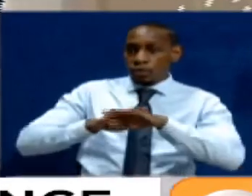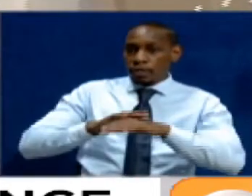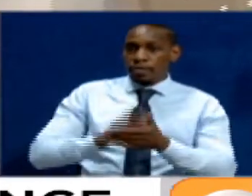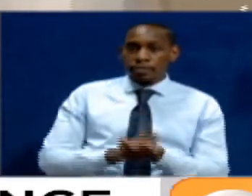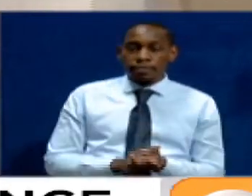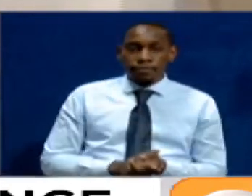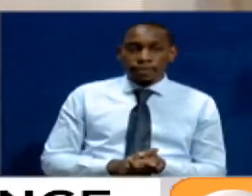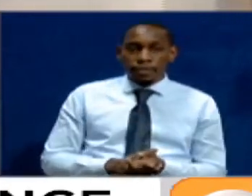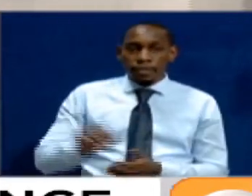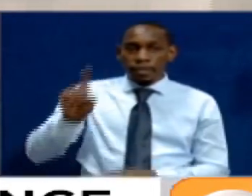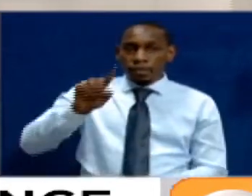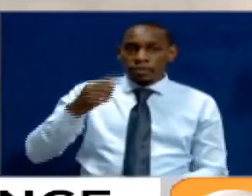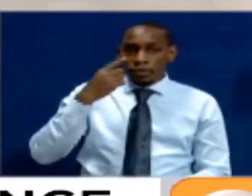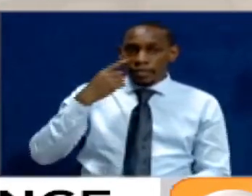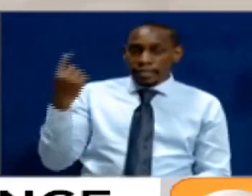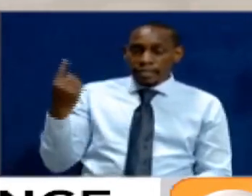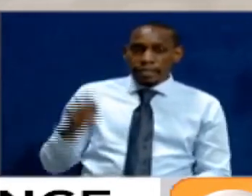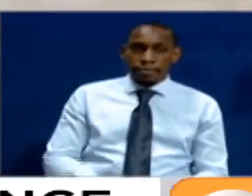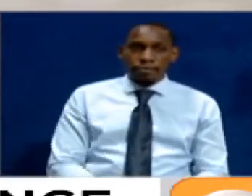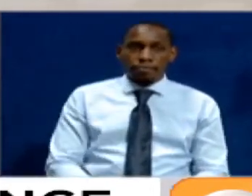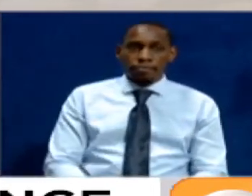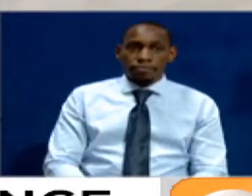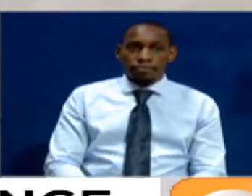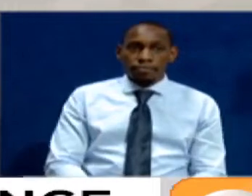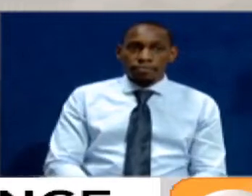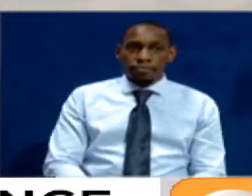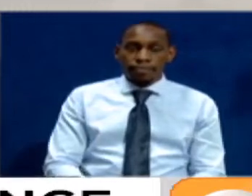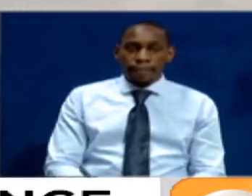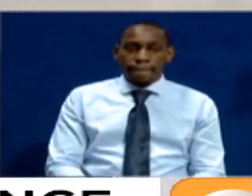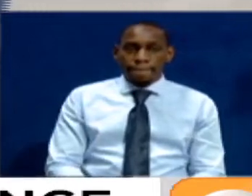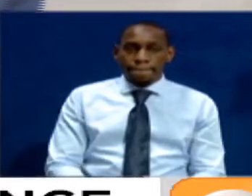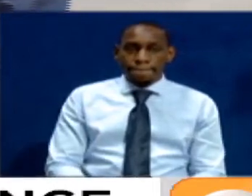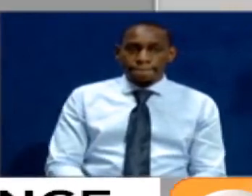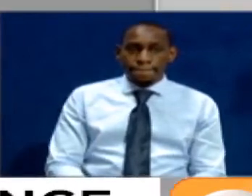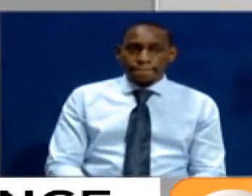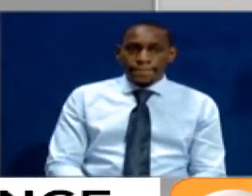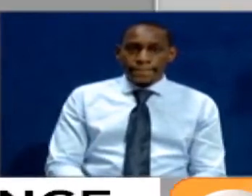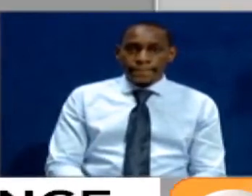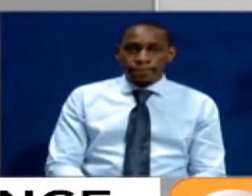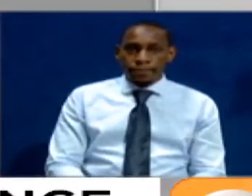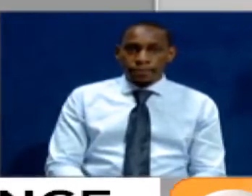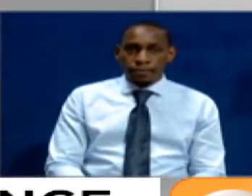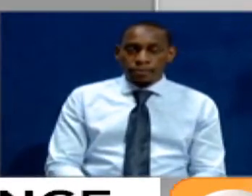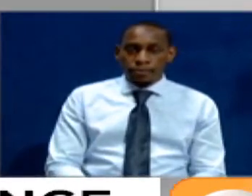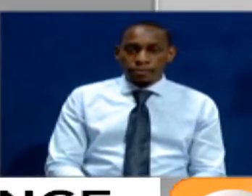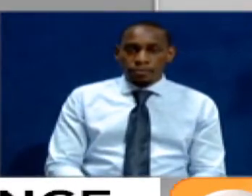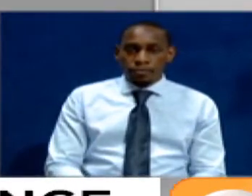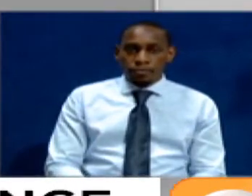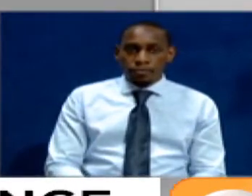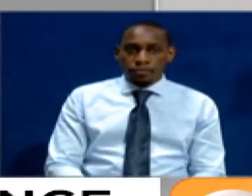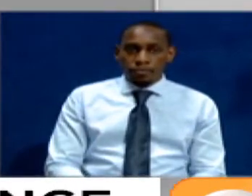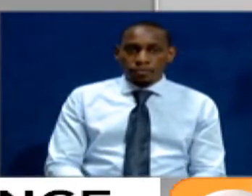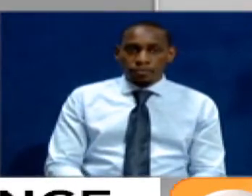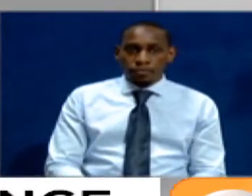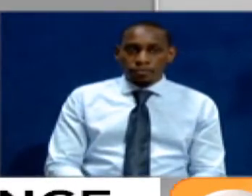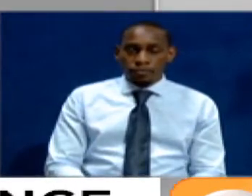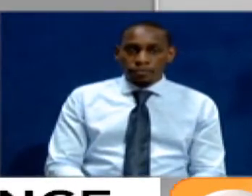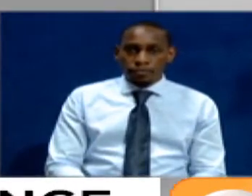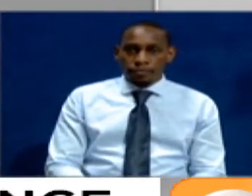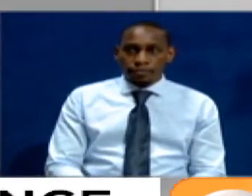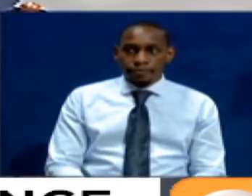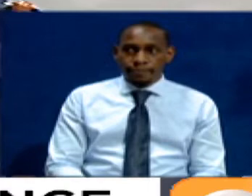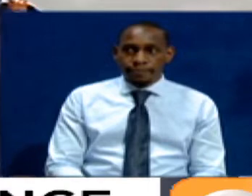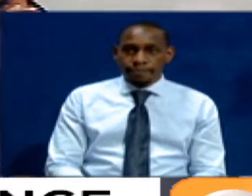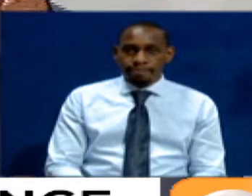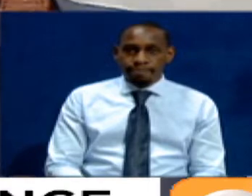for that. Wamaride says, Dr. Willis, maybe you can answer this. Doctor, COVID-19 infects children too. What is the vaccination plan